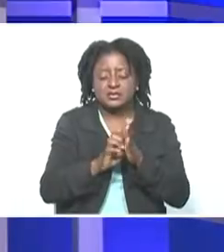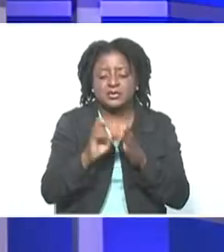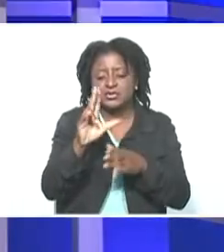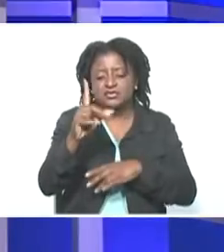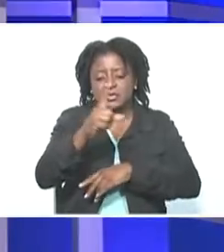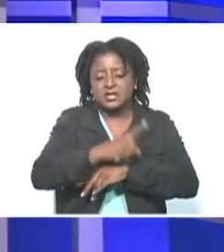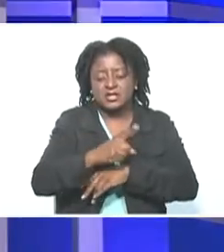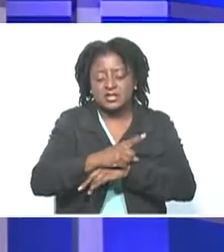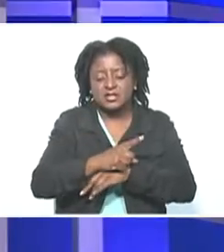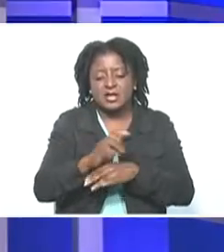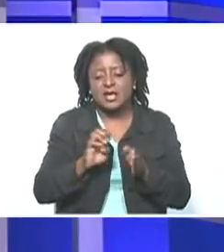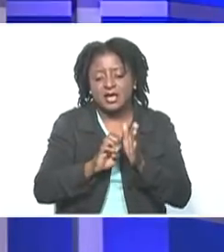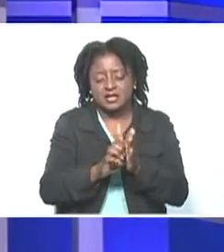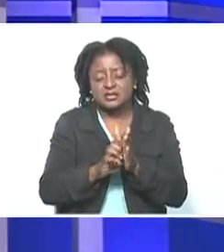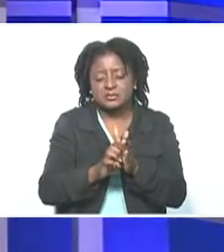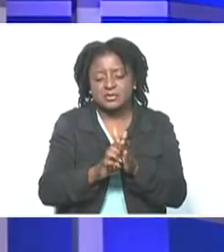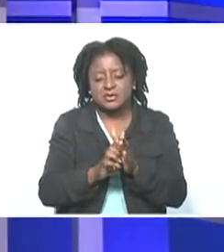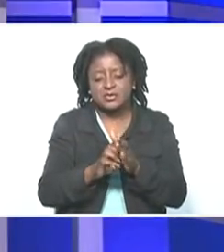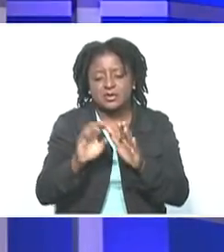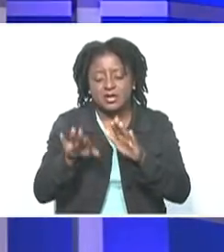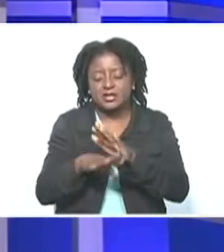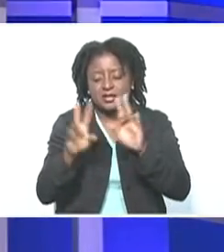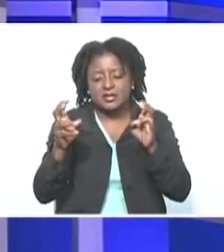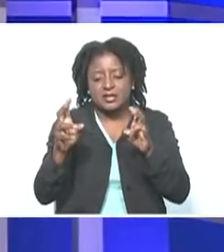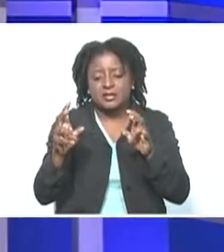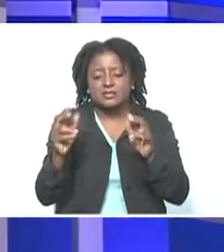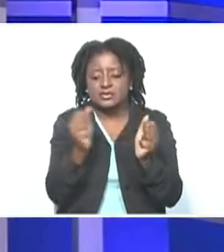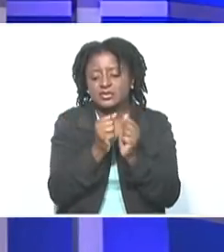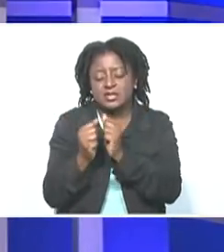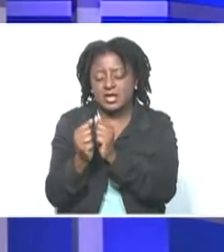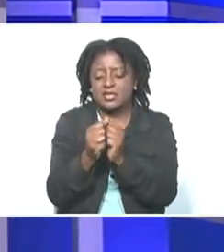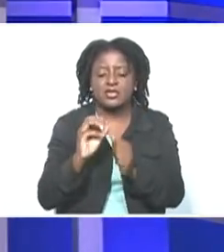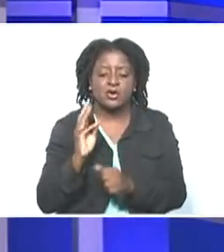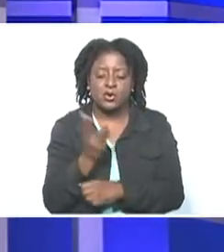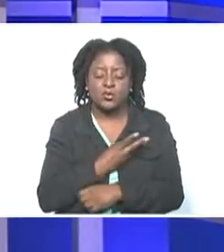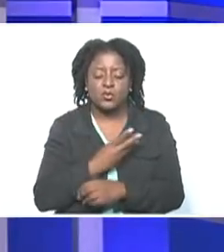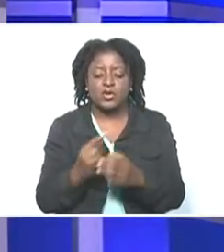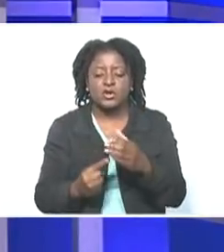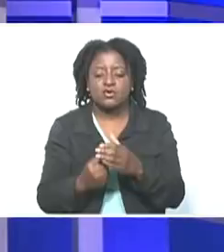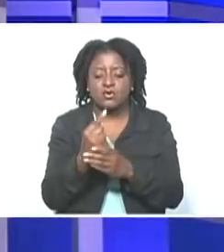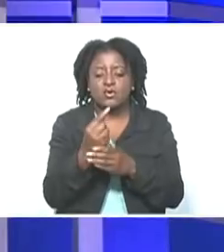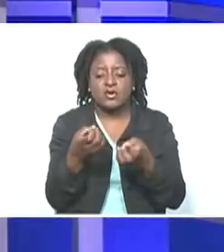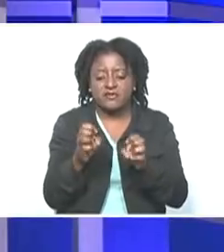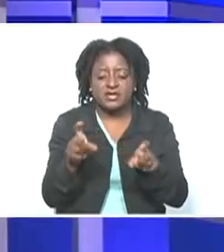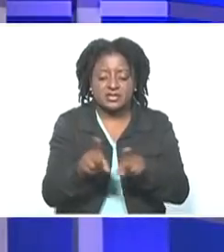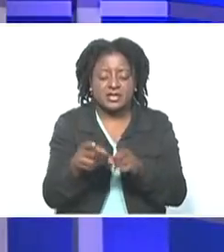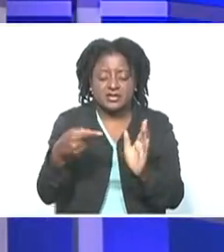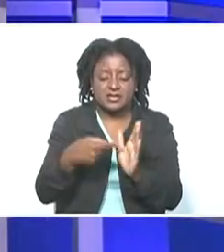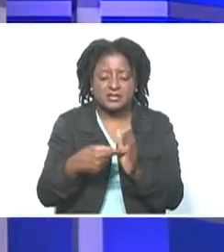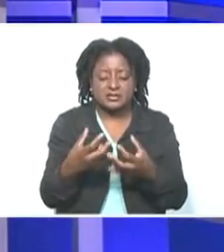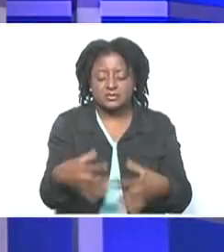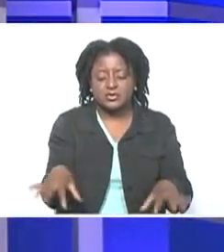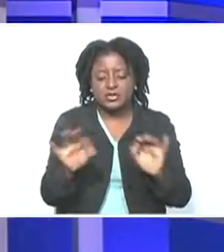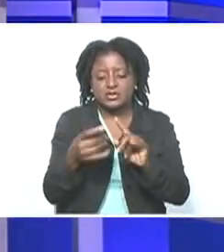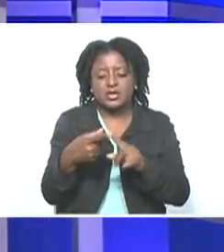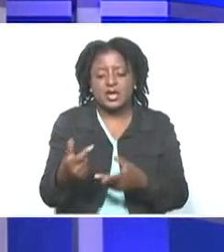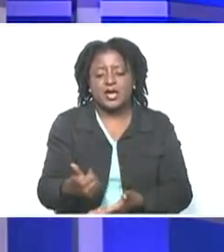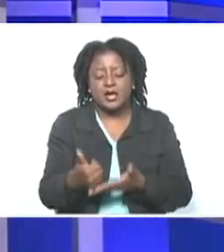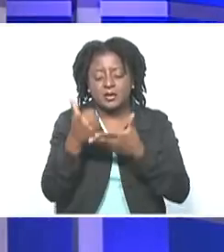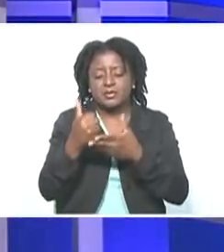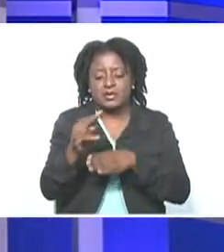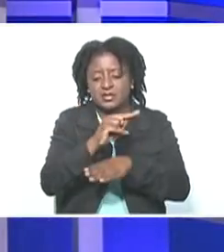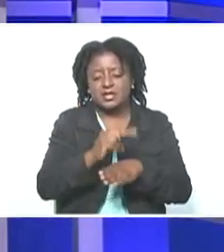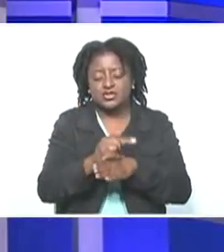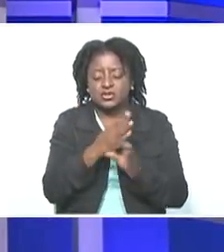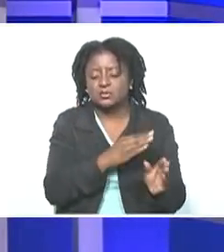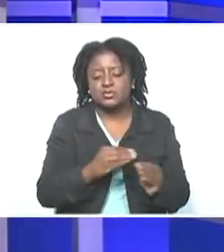Agricultural Complex under the theme Together We Grow. Officials say events like these are crucial to helping the nation move closer to